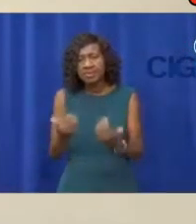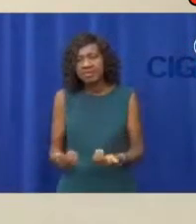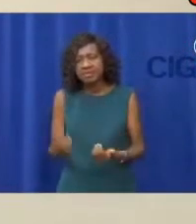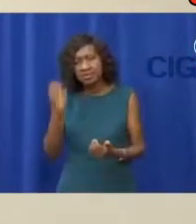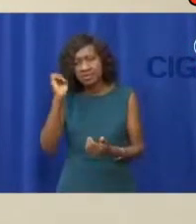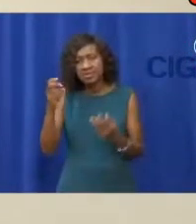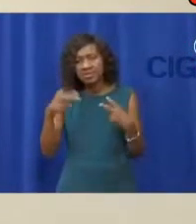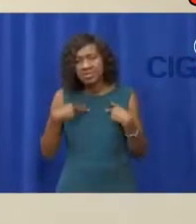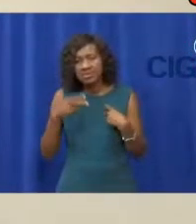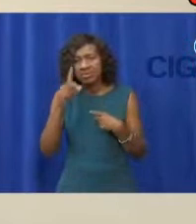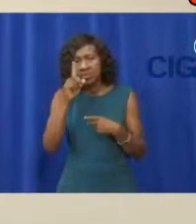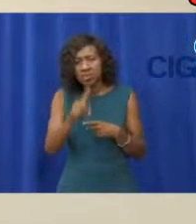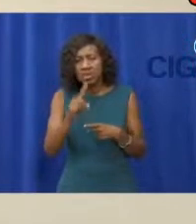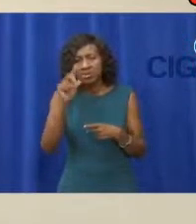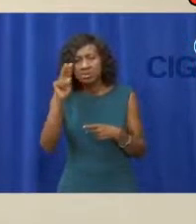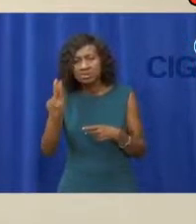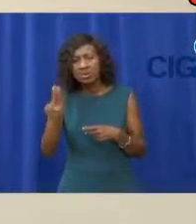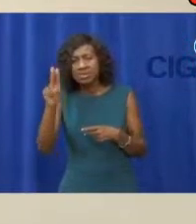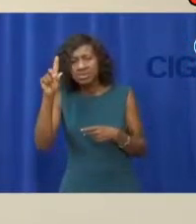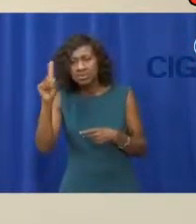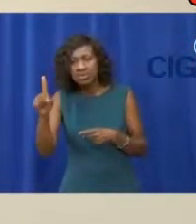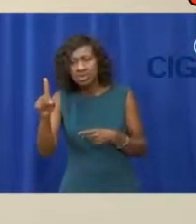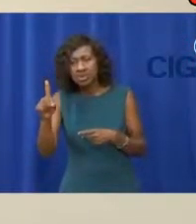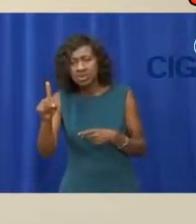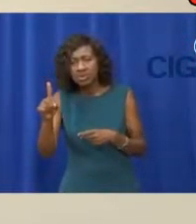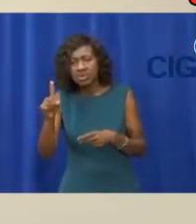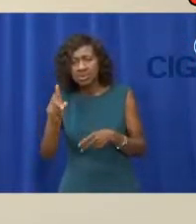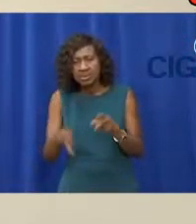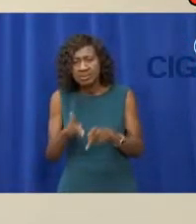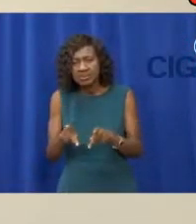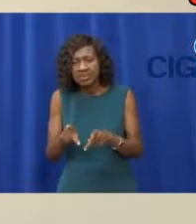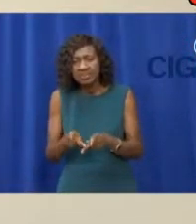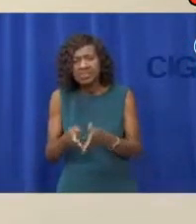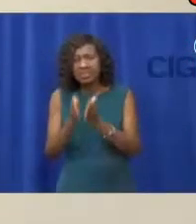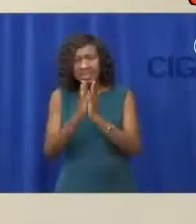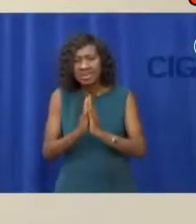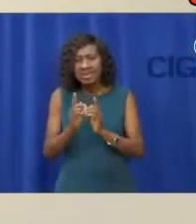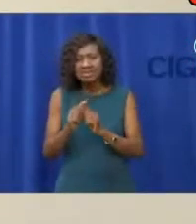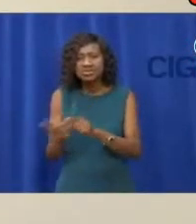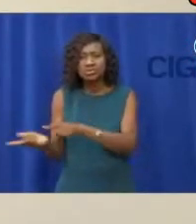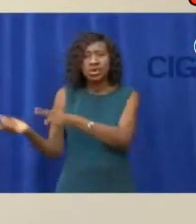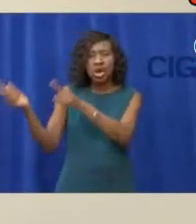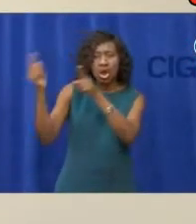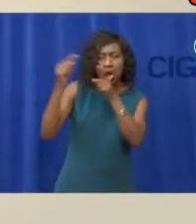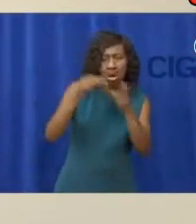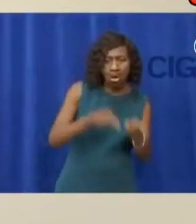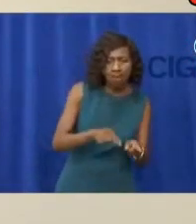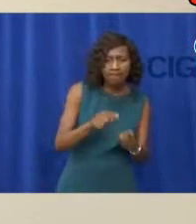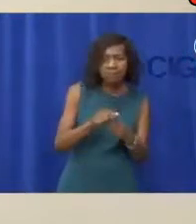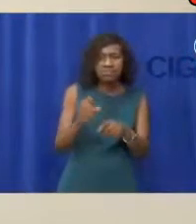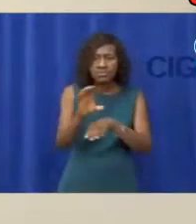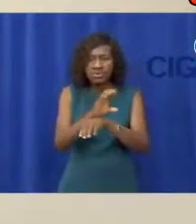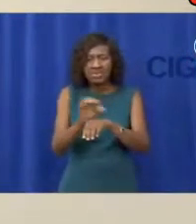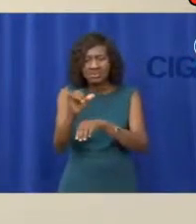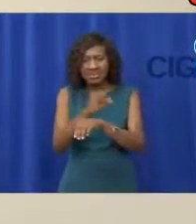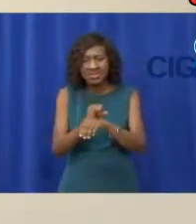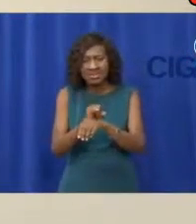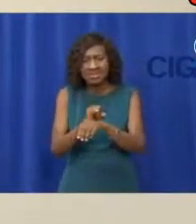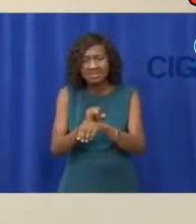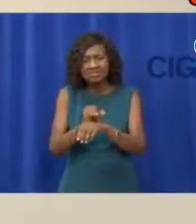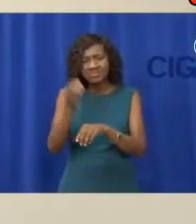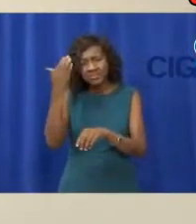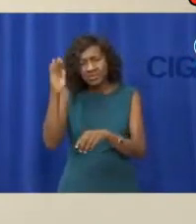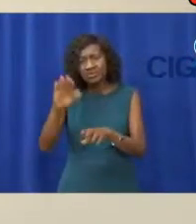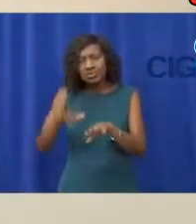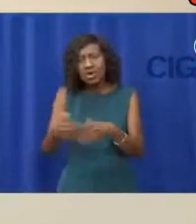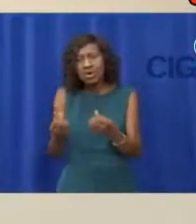had 121 requests to come over. How many of those qualify? I